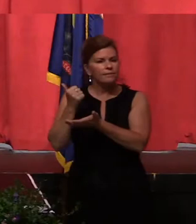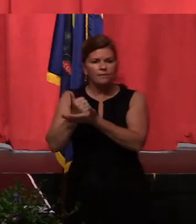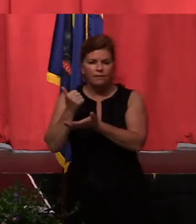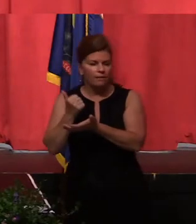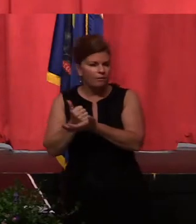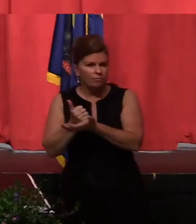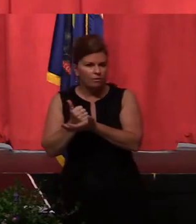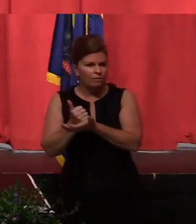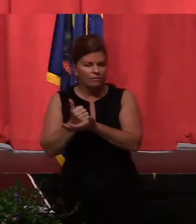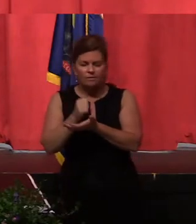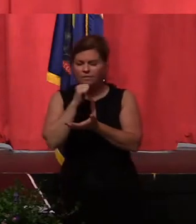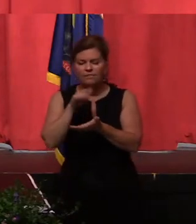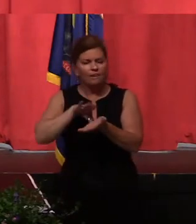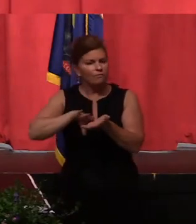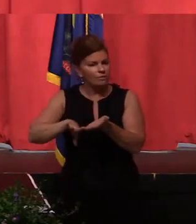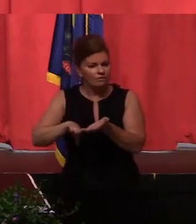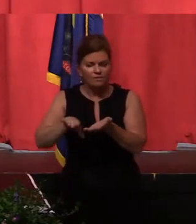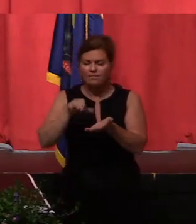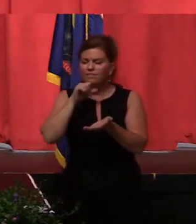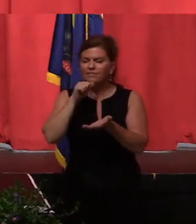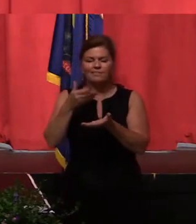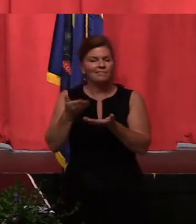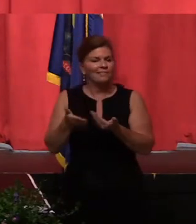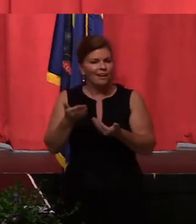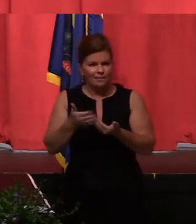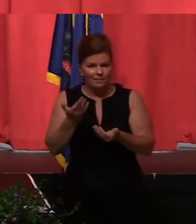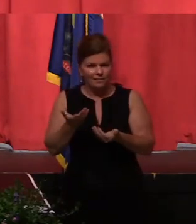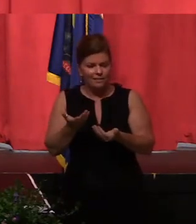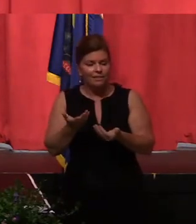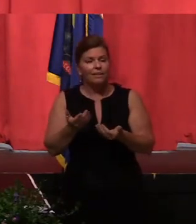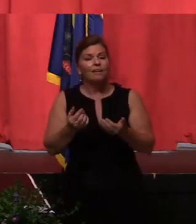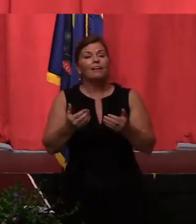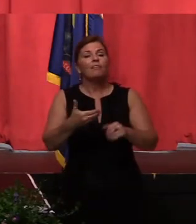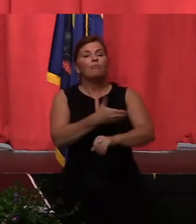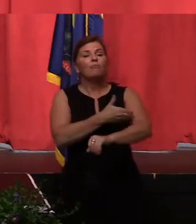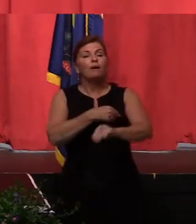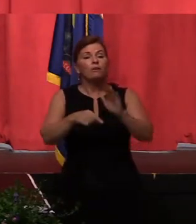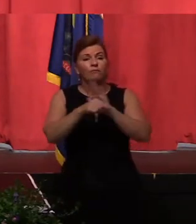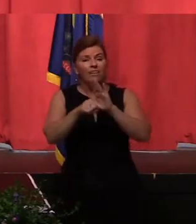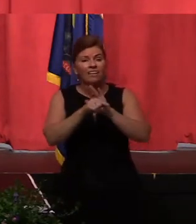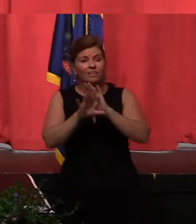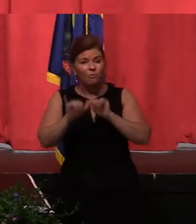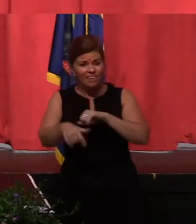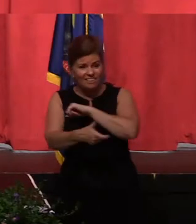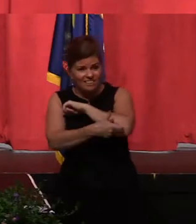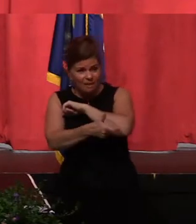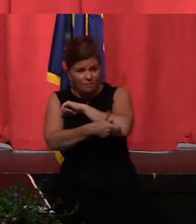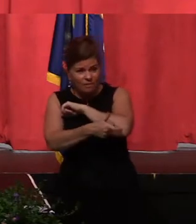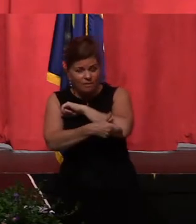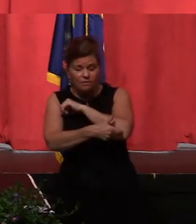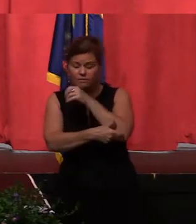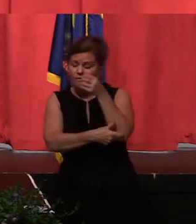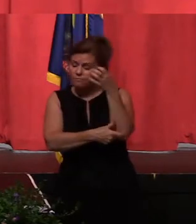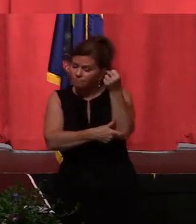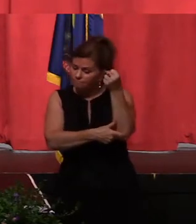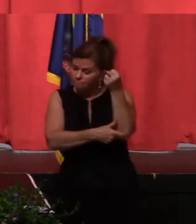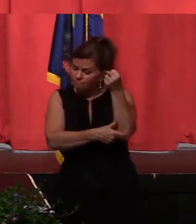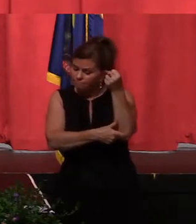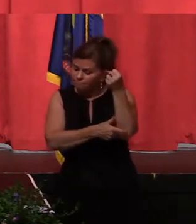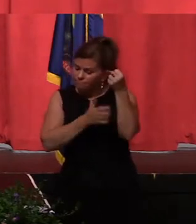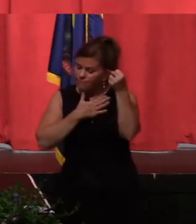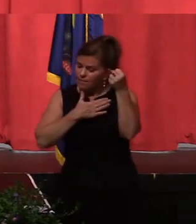feel wronged by. In those moments when the power of negativity is tugging at you, take a breath and